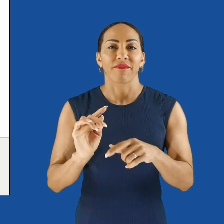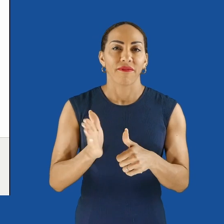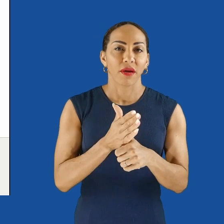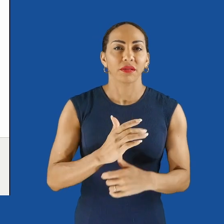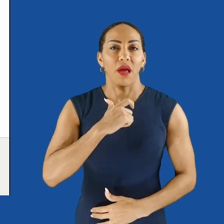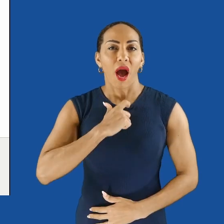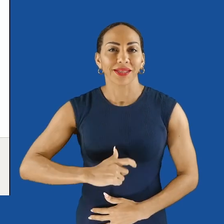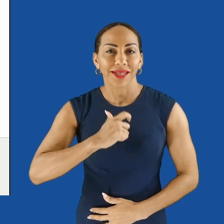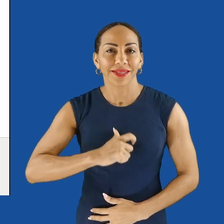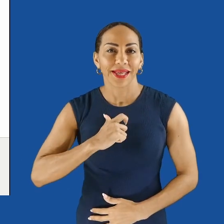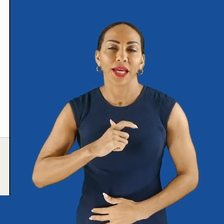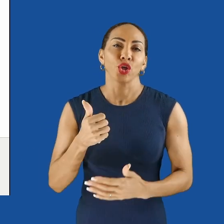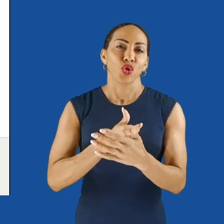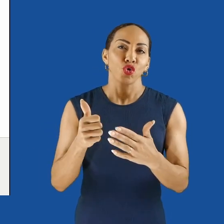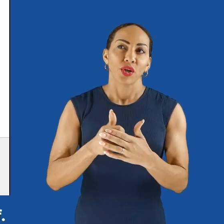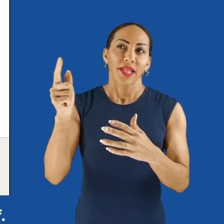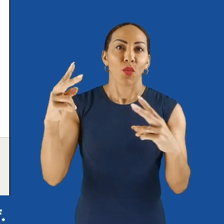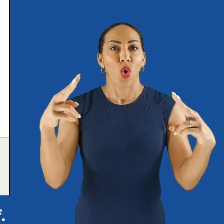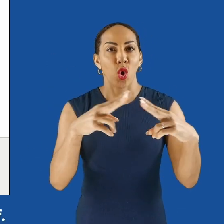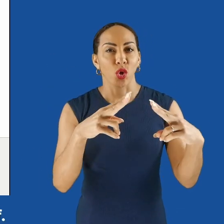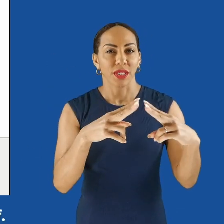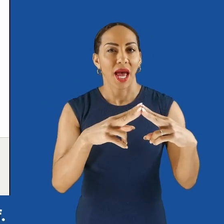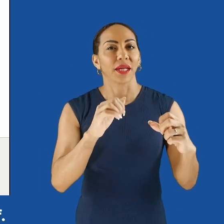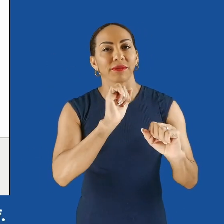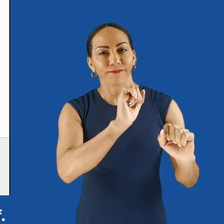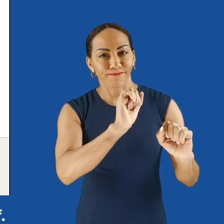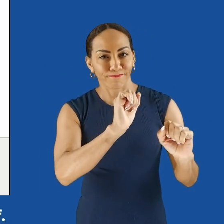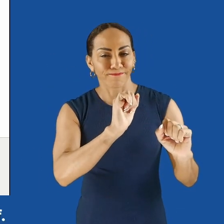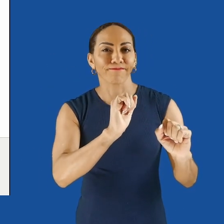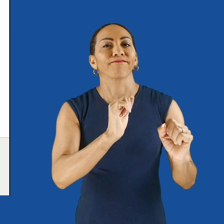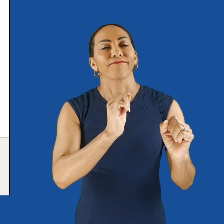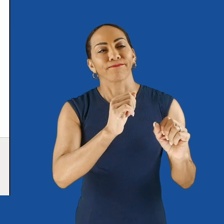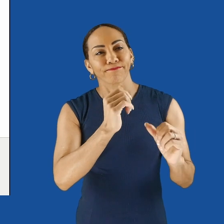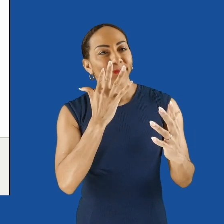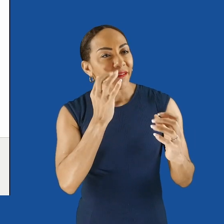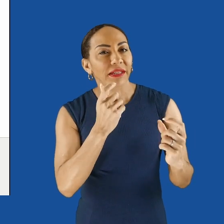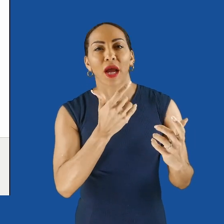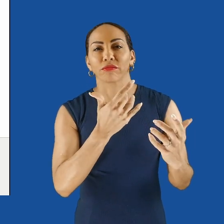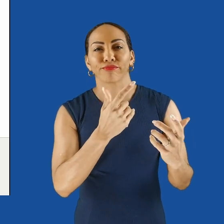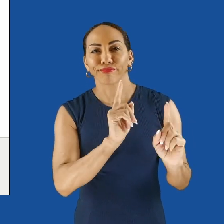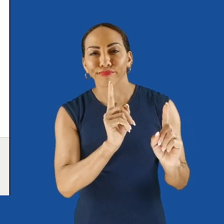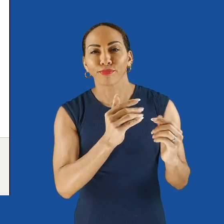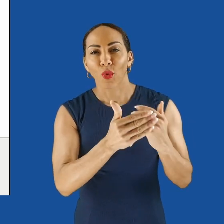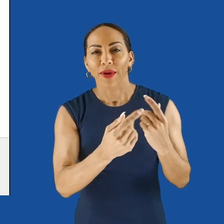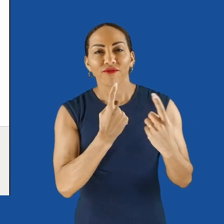Who should we contact about your application? I'd like Access to Work to contact myself.